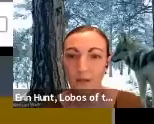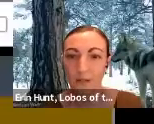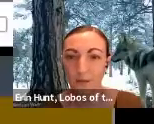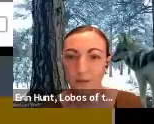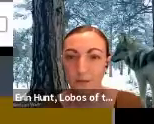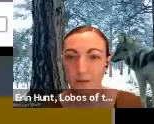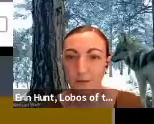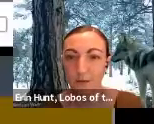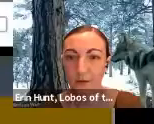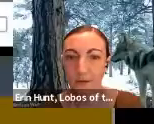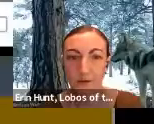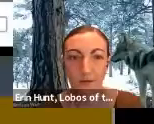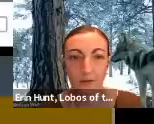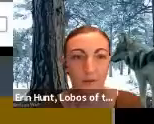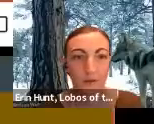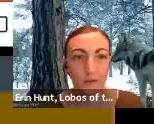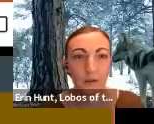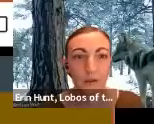the wild.